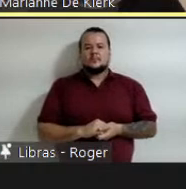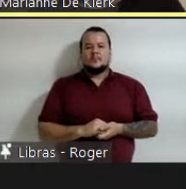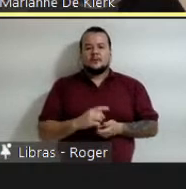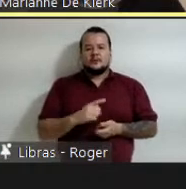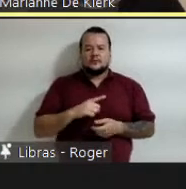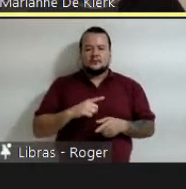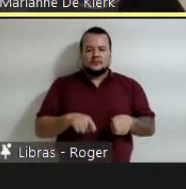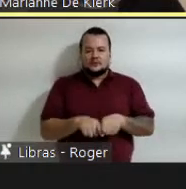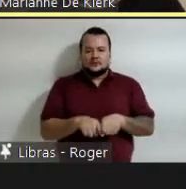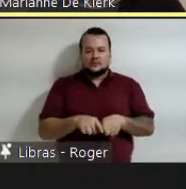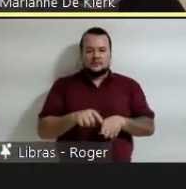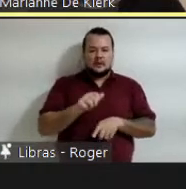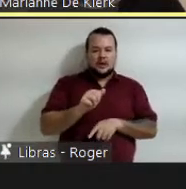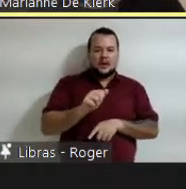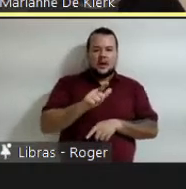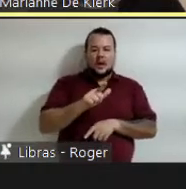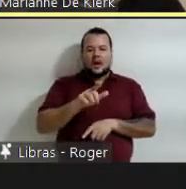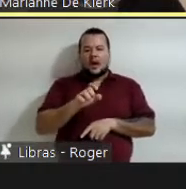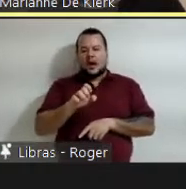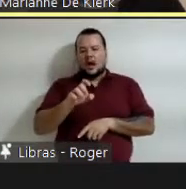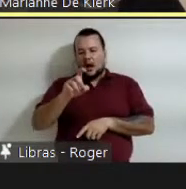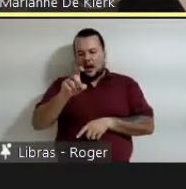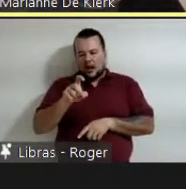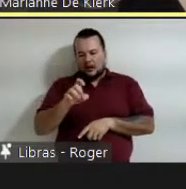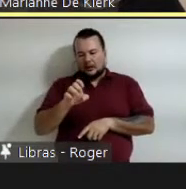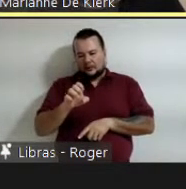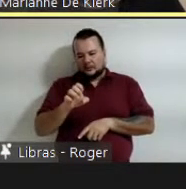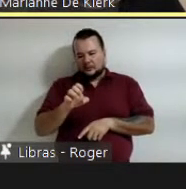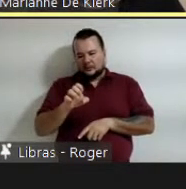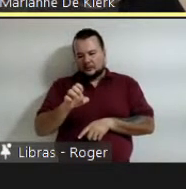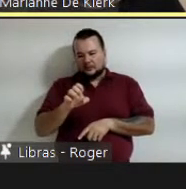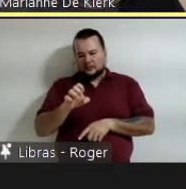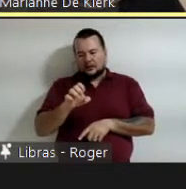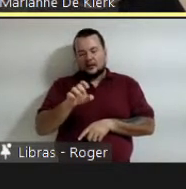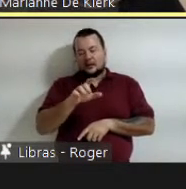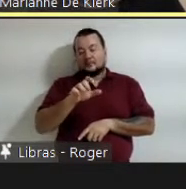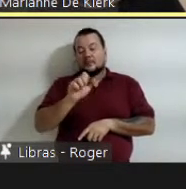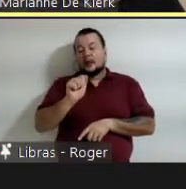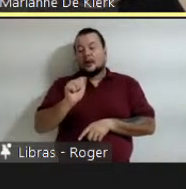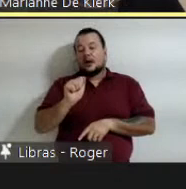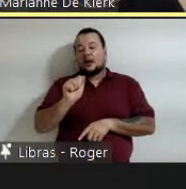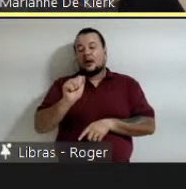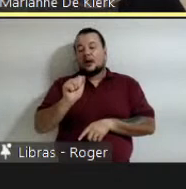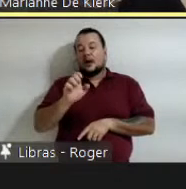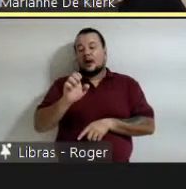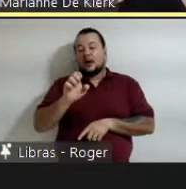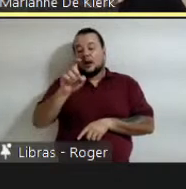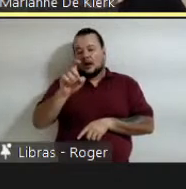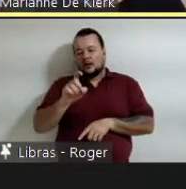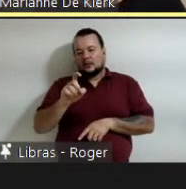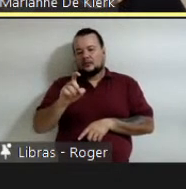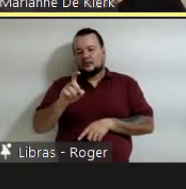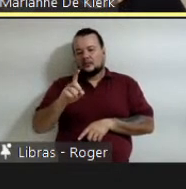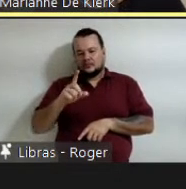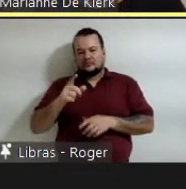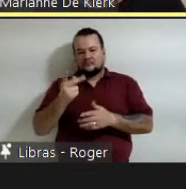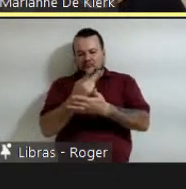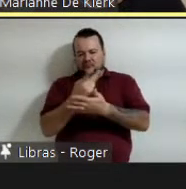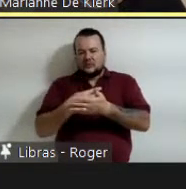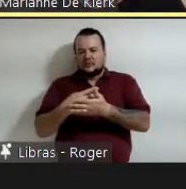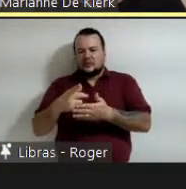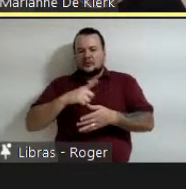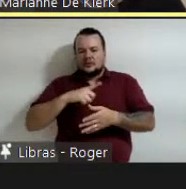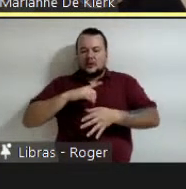in the country is now at the UP Jabbett Art Center at the university. And below, one of the mosaics by Cicely